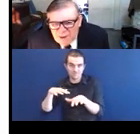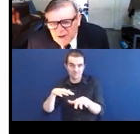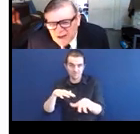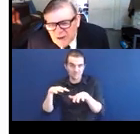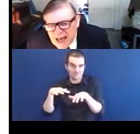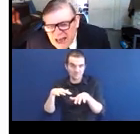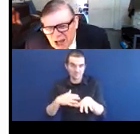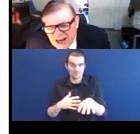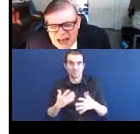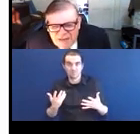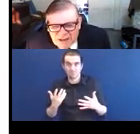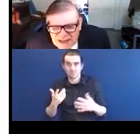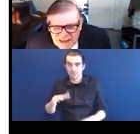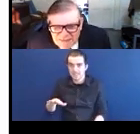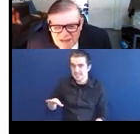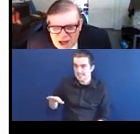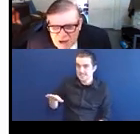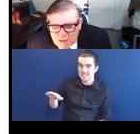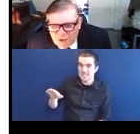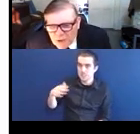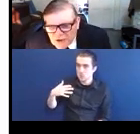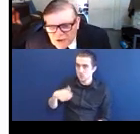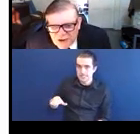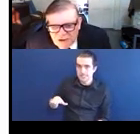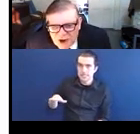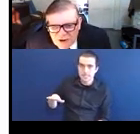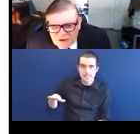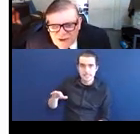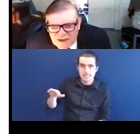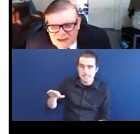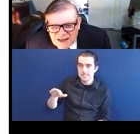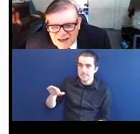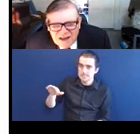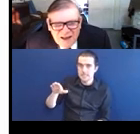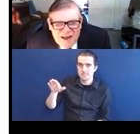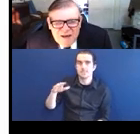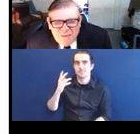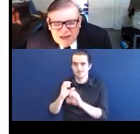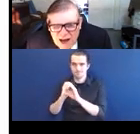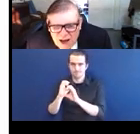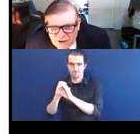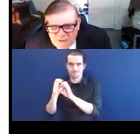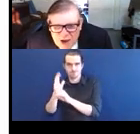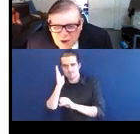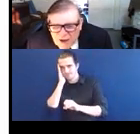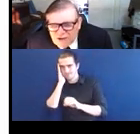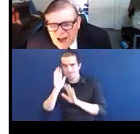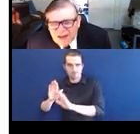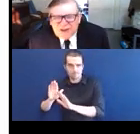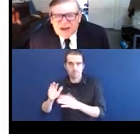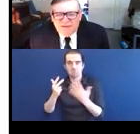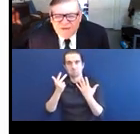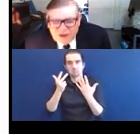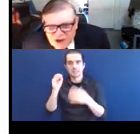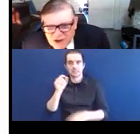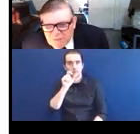they've pulled into a lay-by and are having a meeting. Before we took to the road, says the leader, Marcelo, we have tried